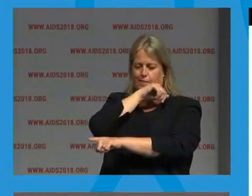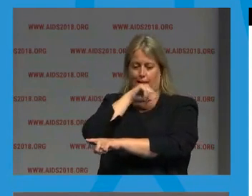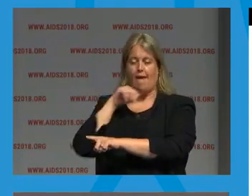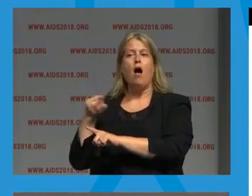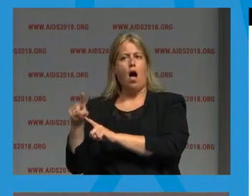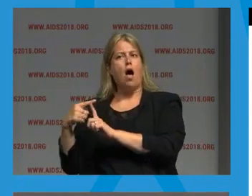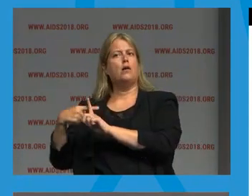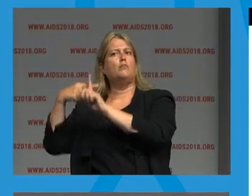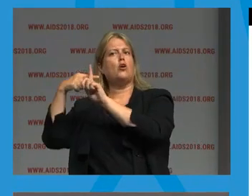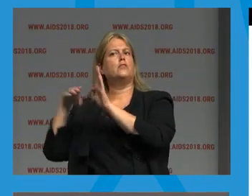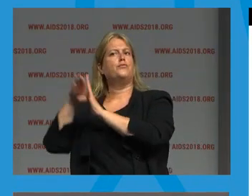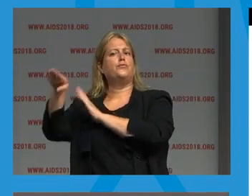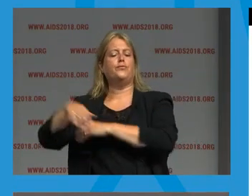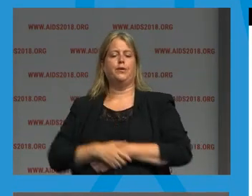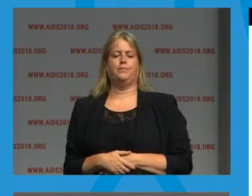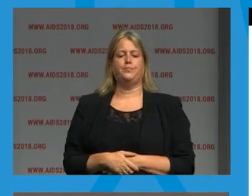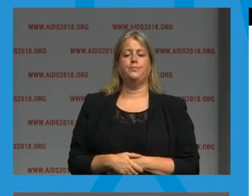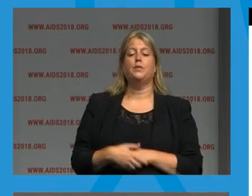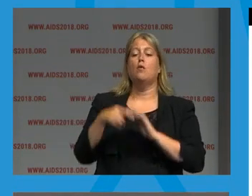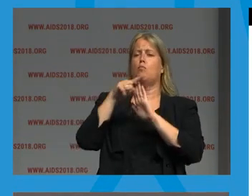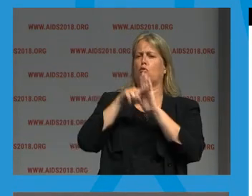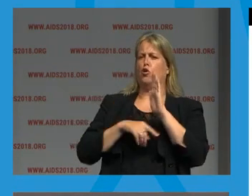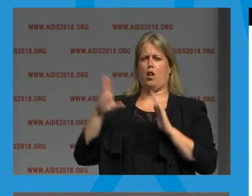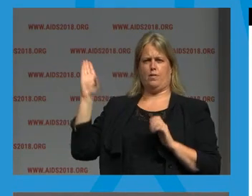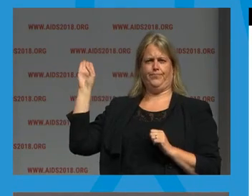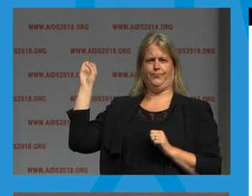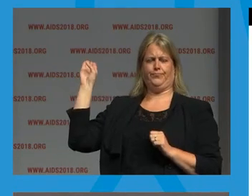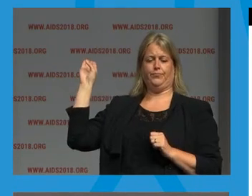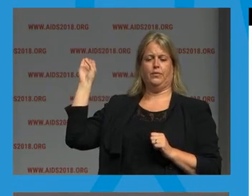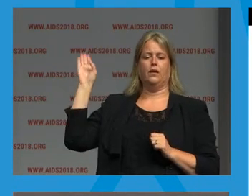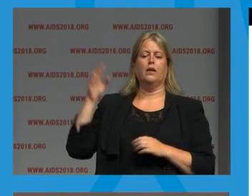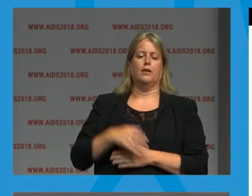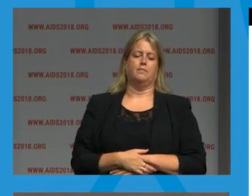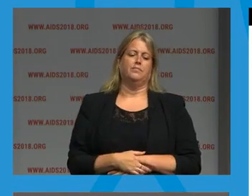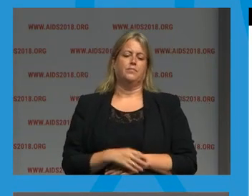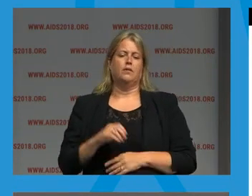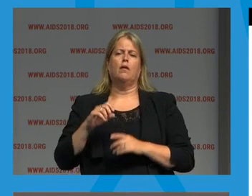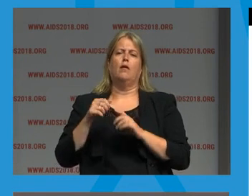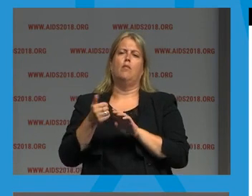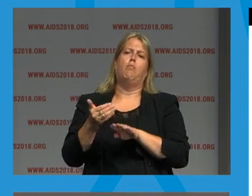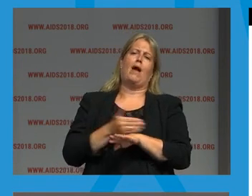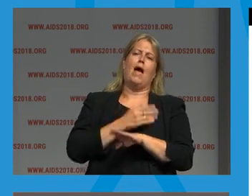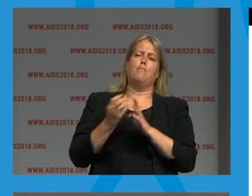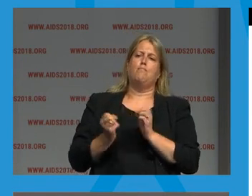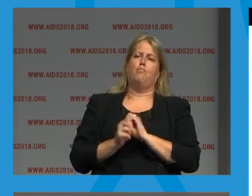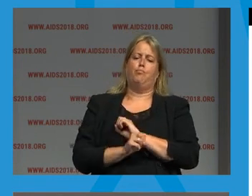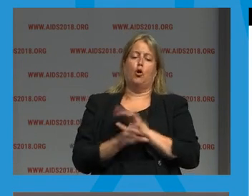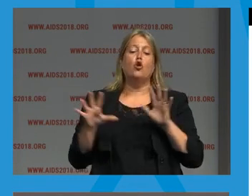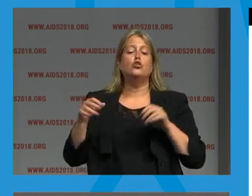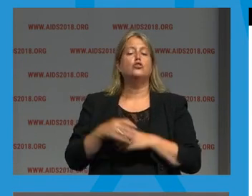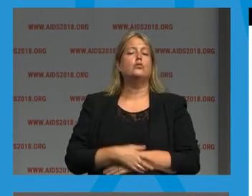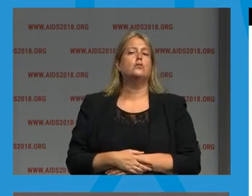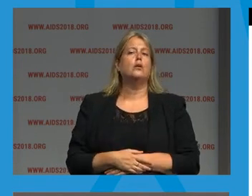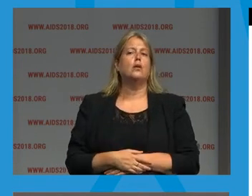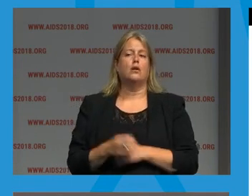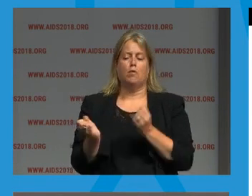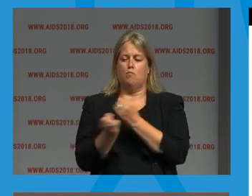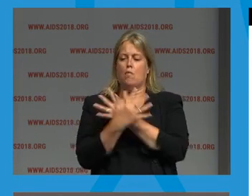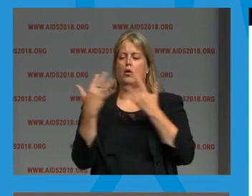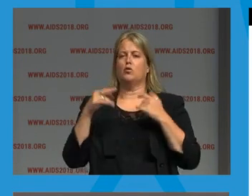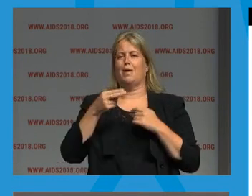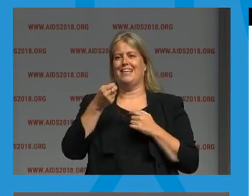infection. The protocol is shown here. It was a prime boost with plasmids with multiple